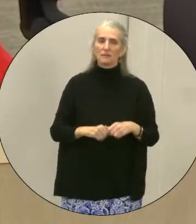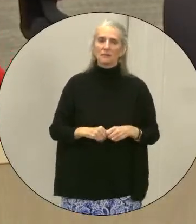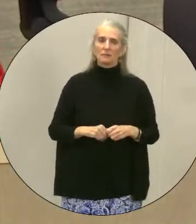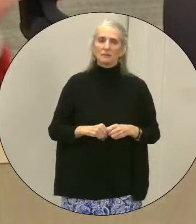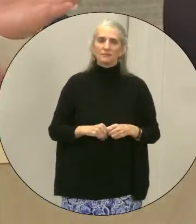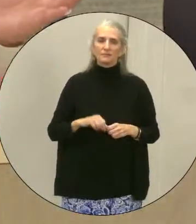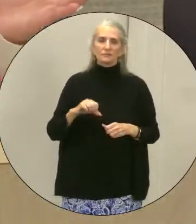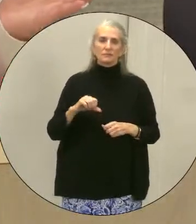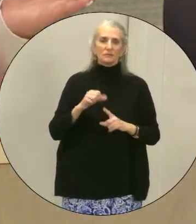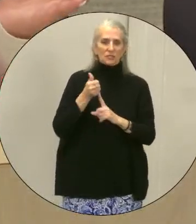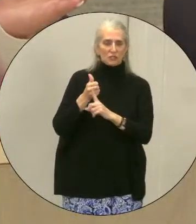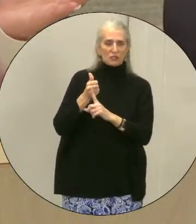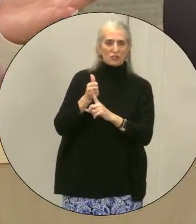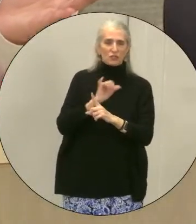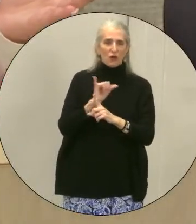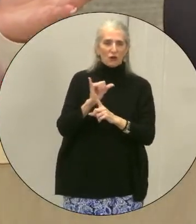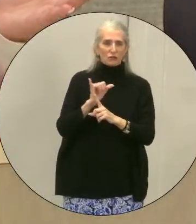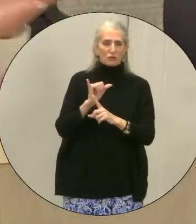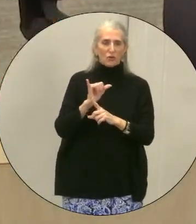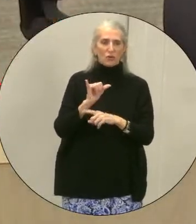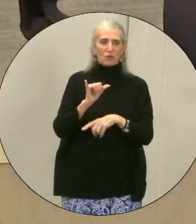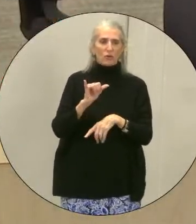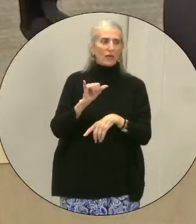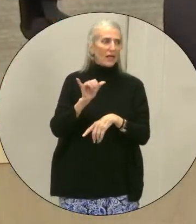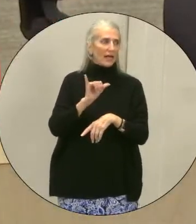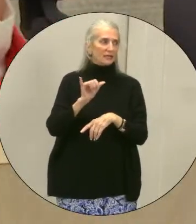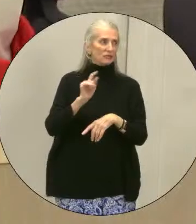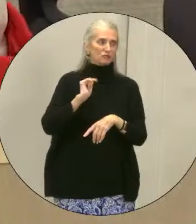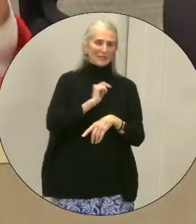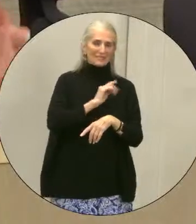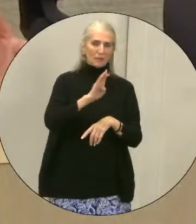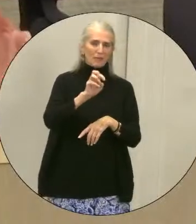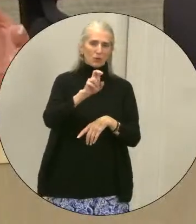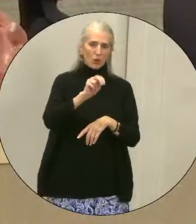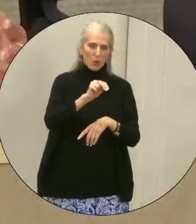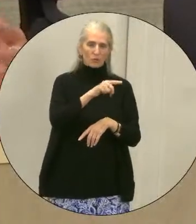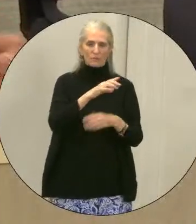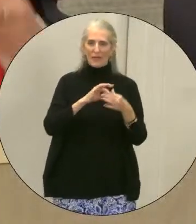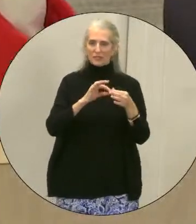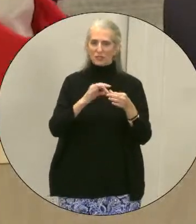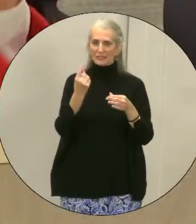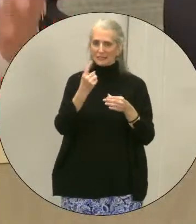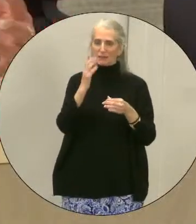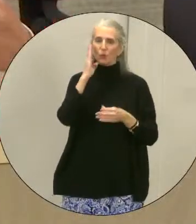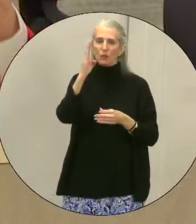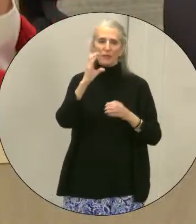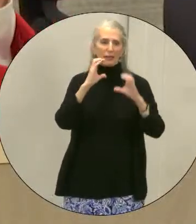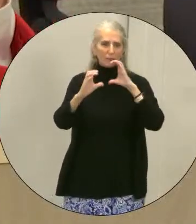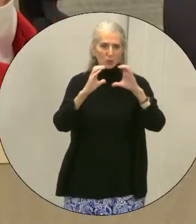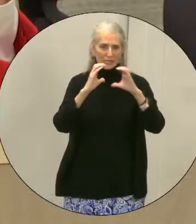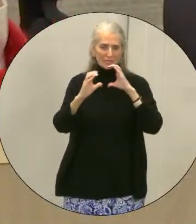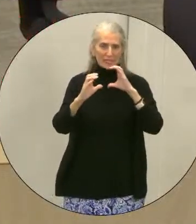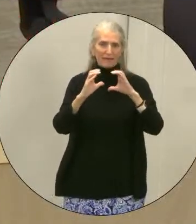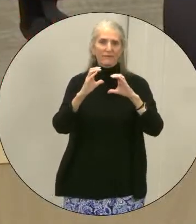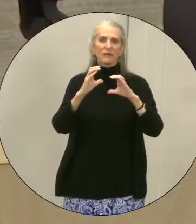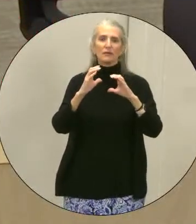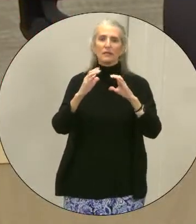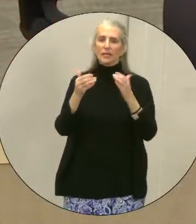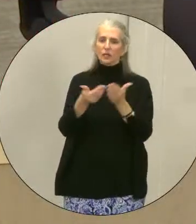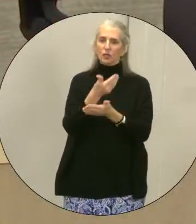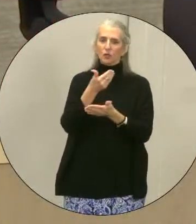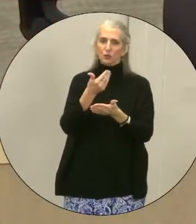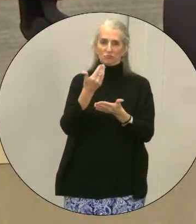She also, as Trustee Barron mentioned, about someone, who's going to be communicative in the news. I have